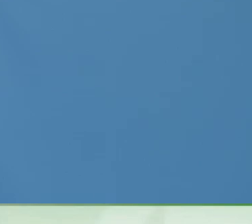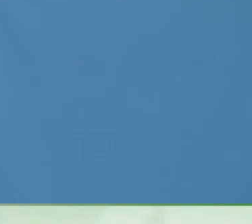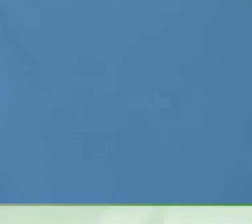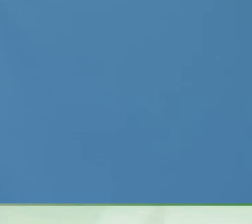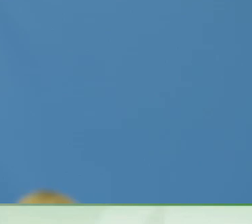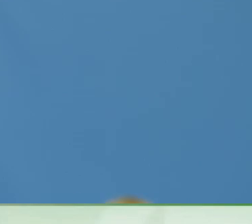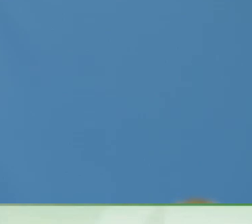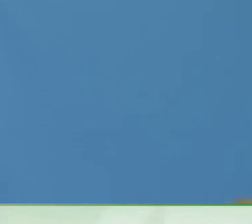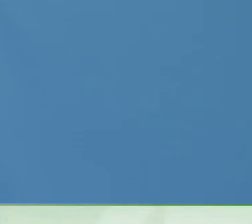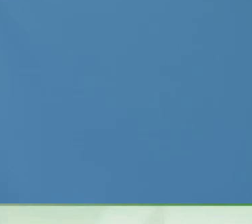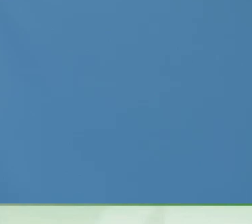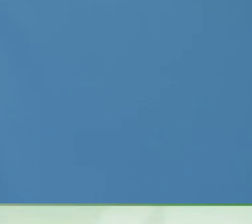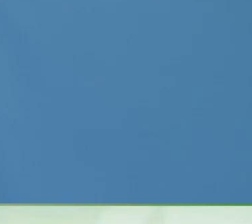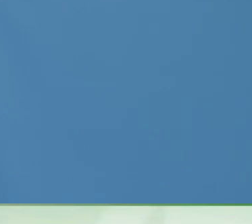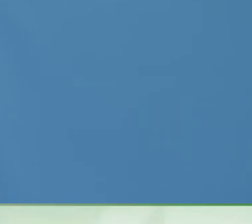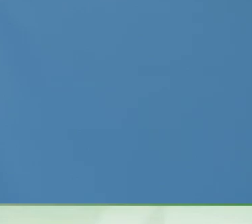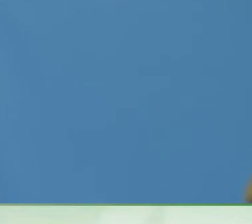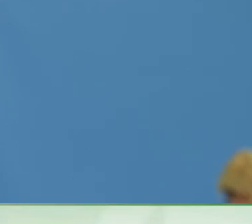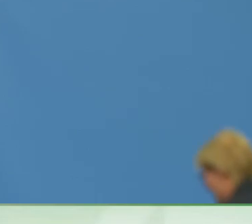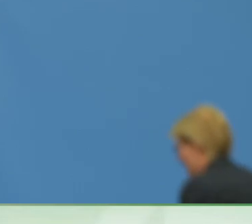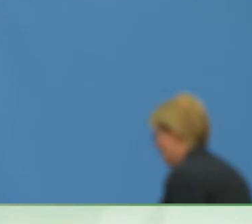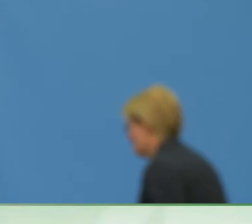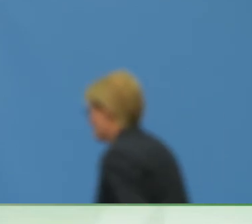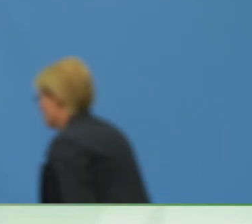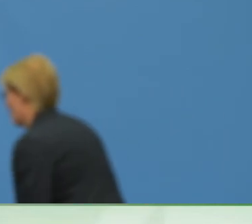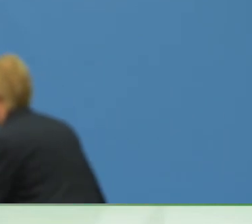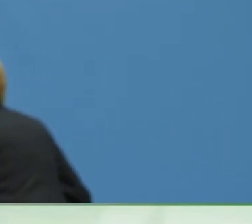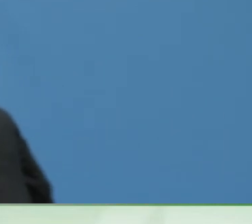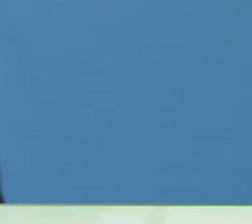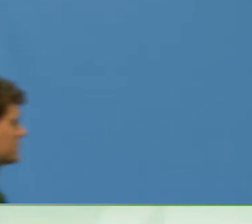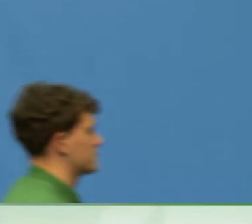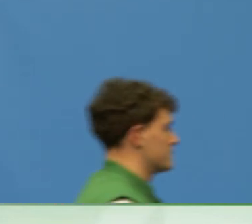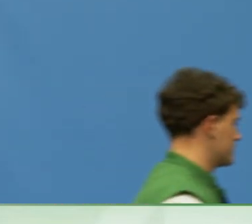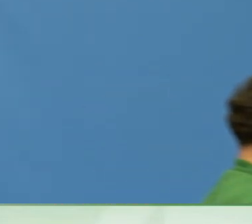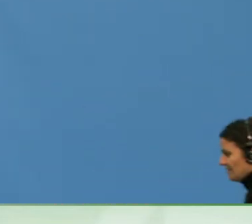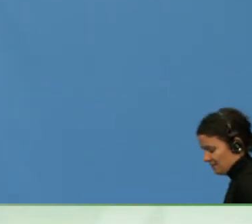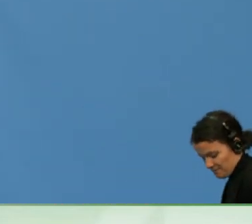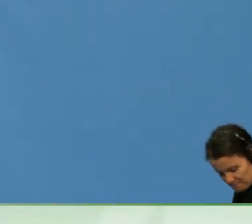the accessibility as human rights session that we're going to do now.